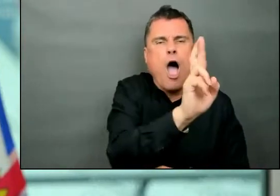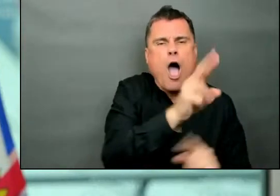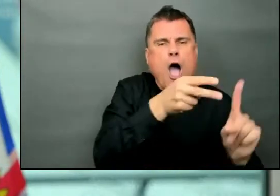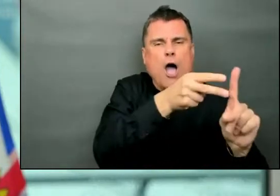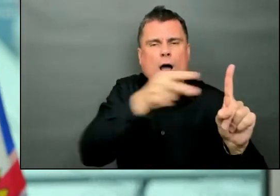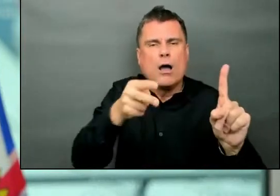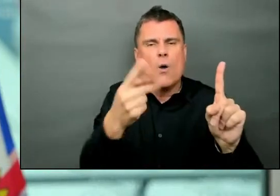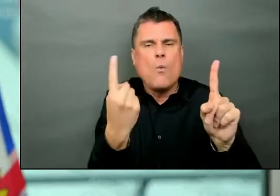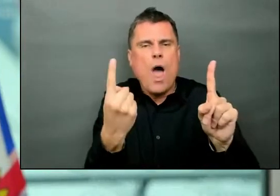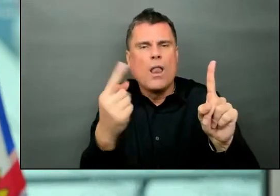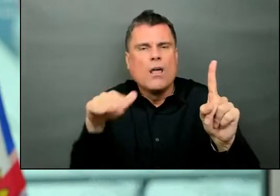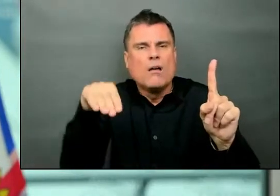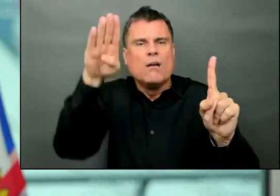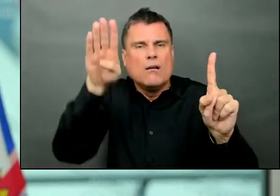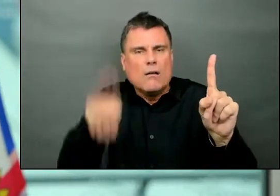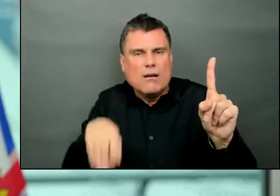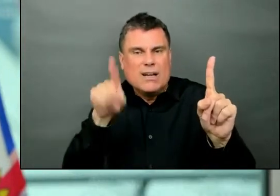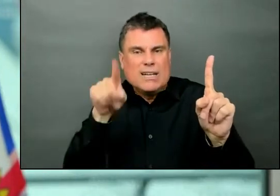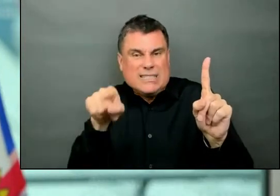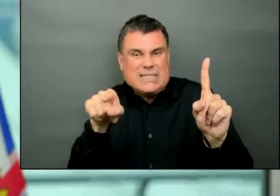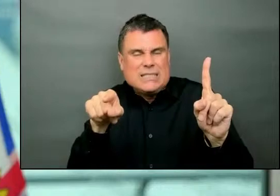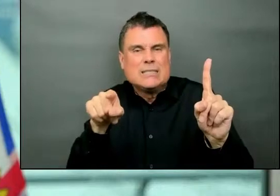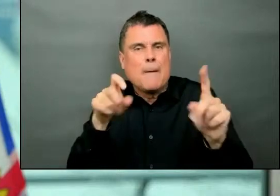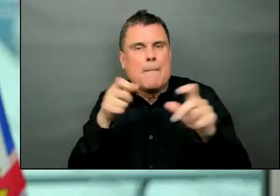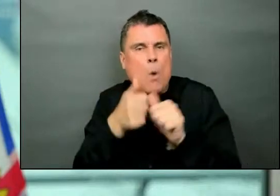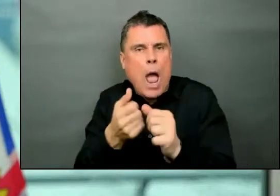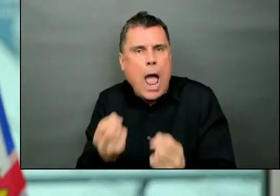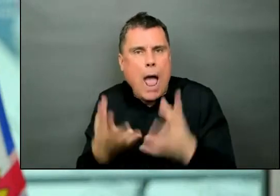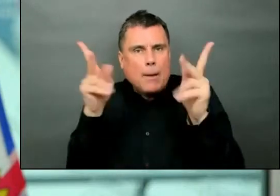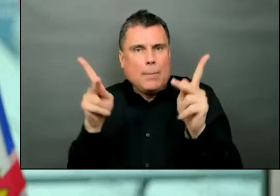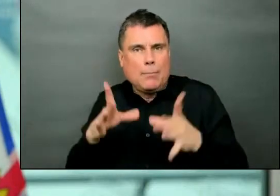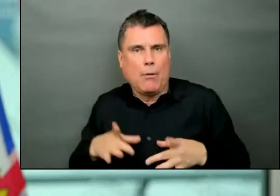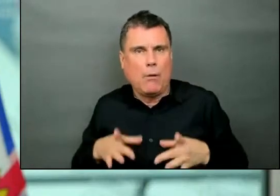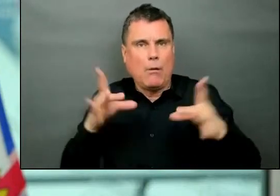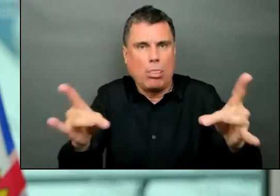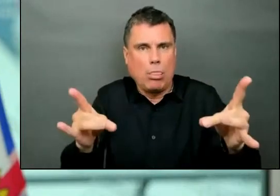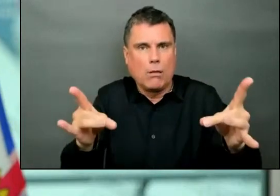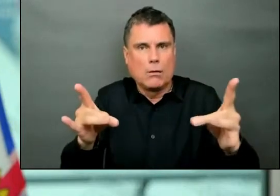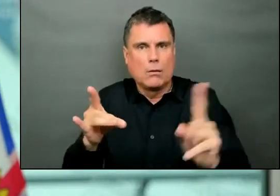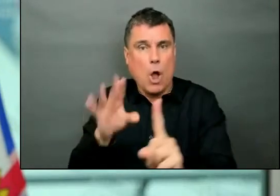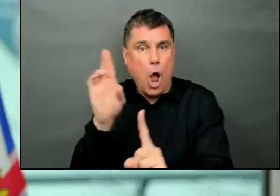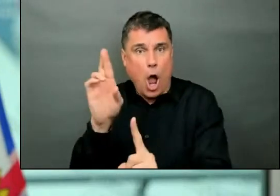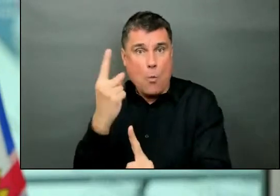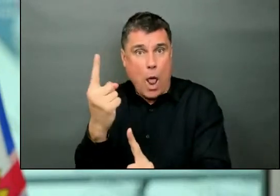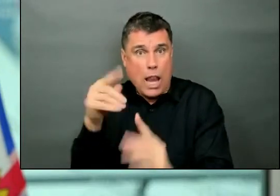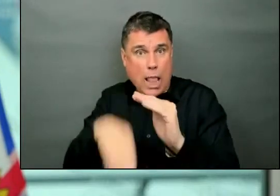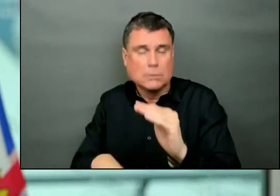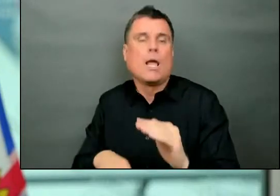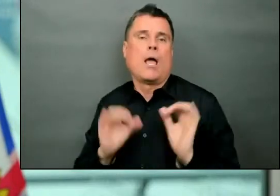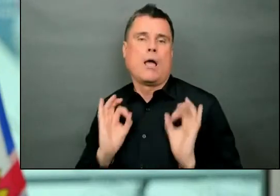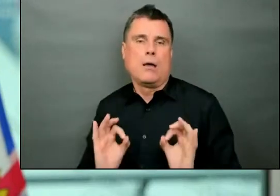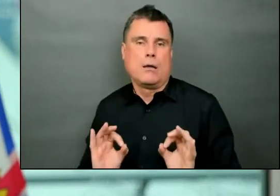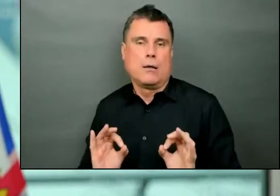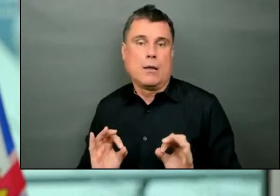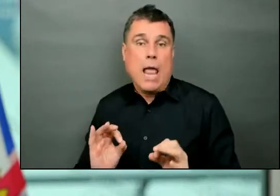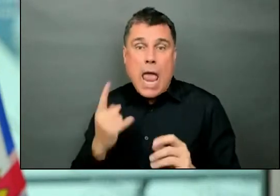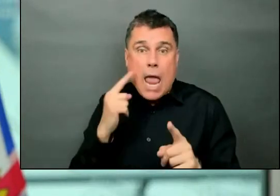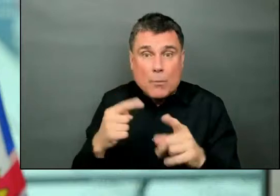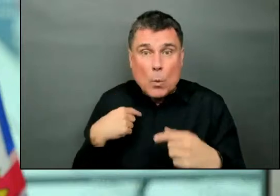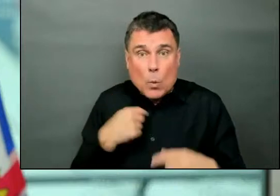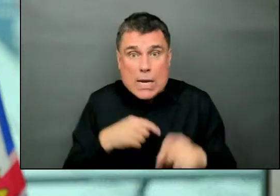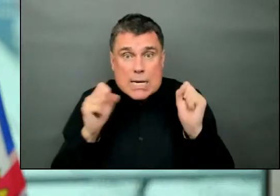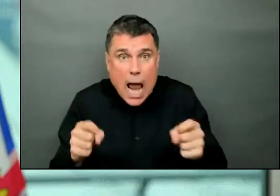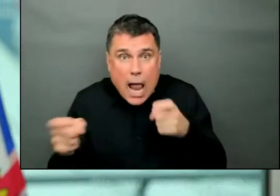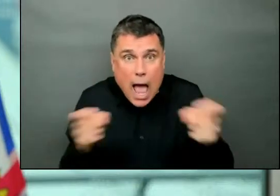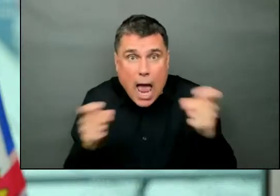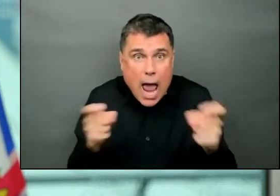seeing transmission happening, and our ability to do the contact tracing to manage those cases, and where